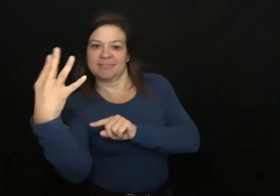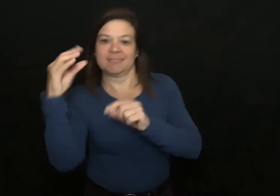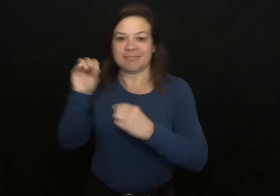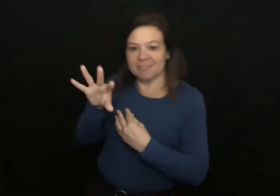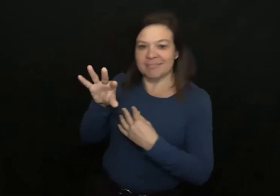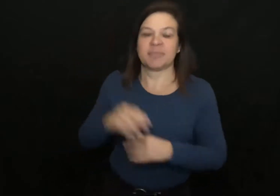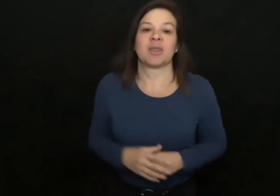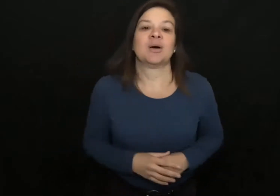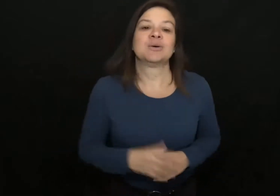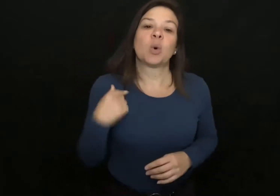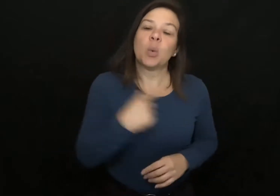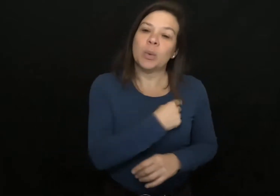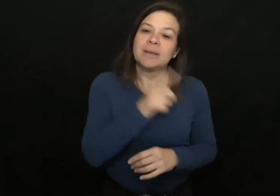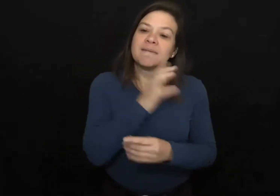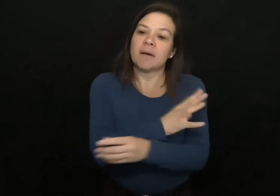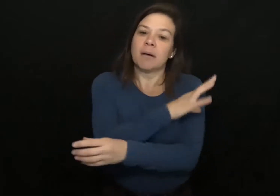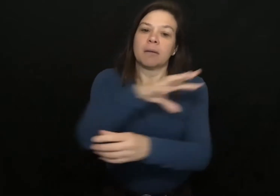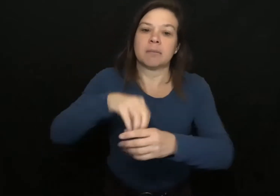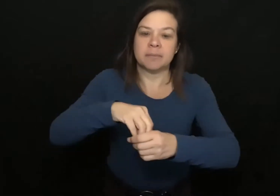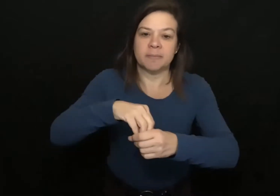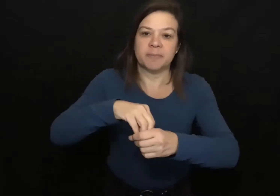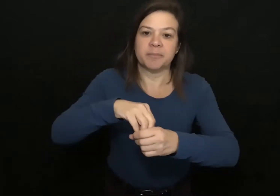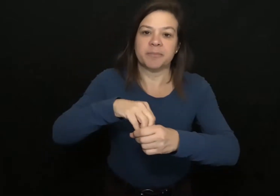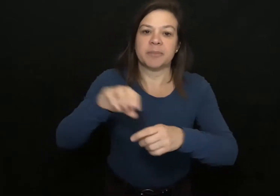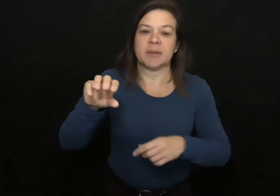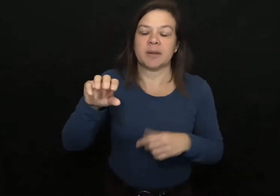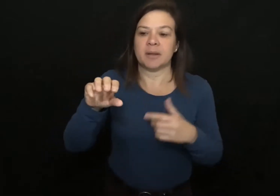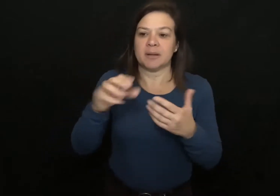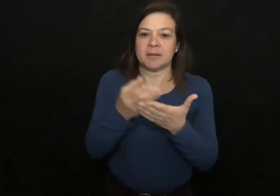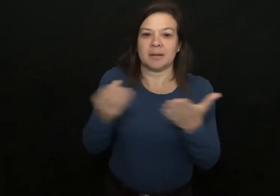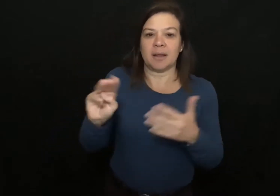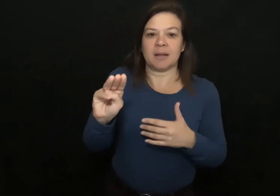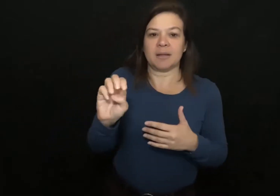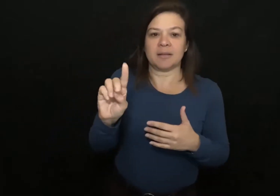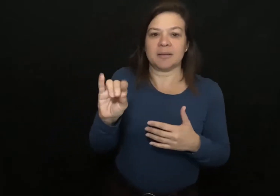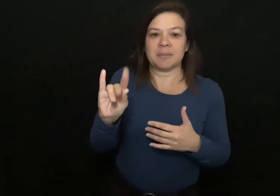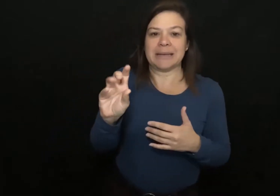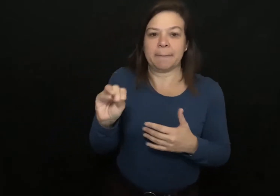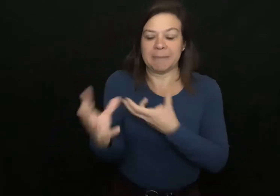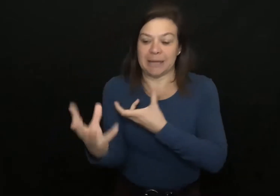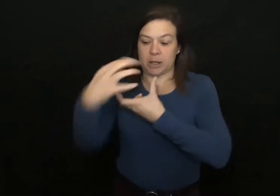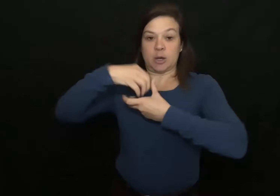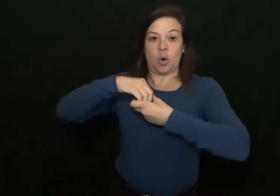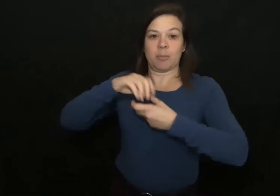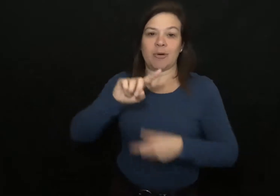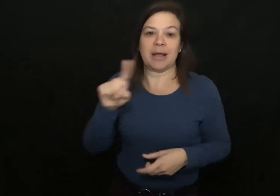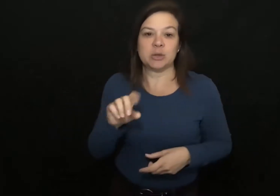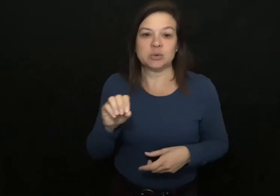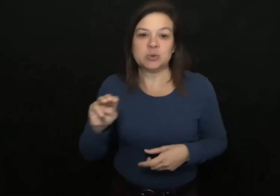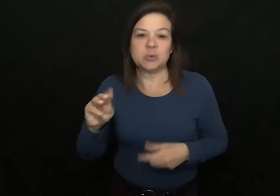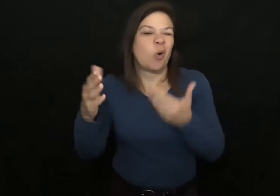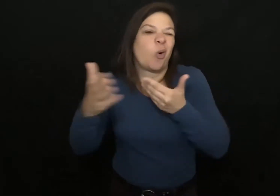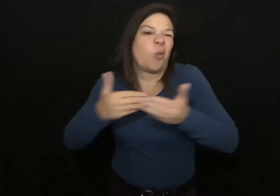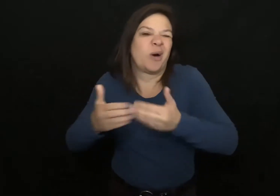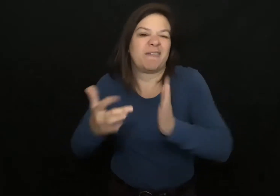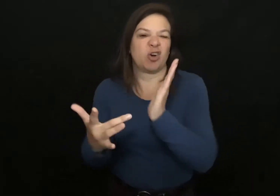really incorporate the medium, incorporate the Zoom or whatever platform you're